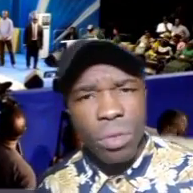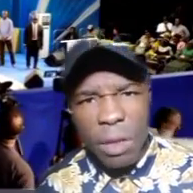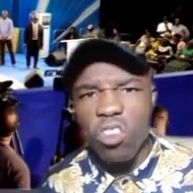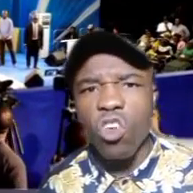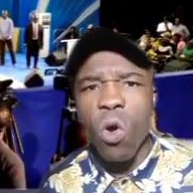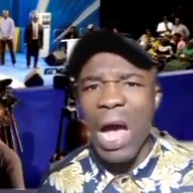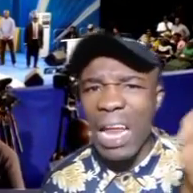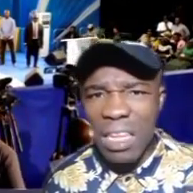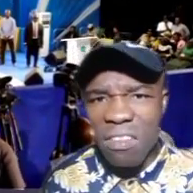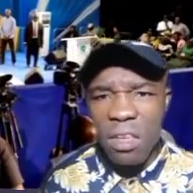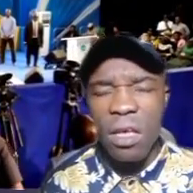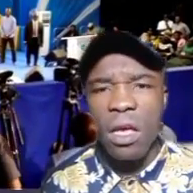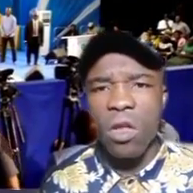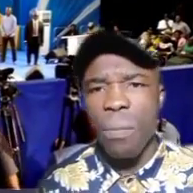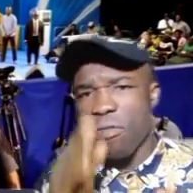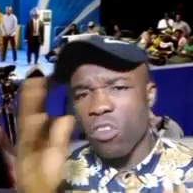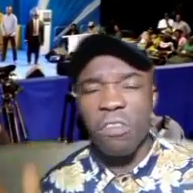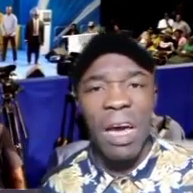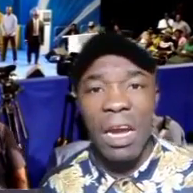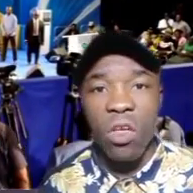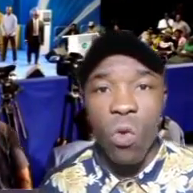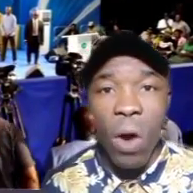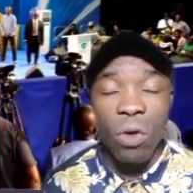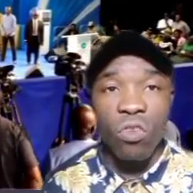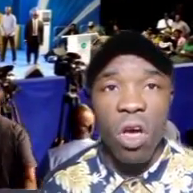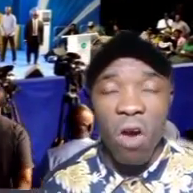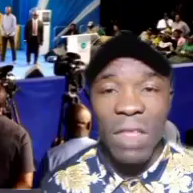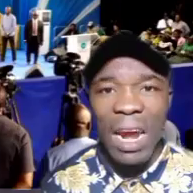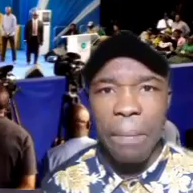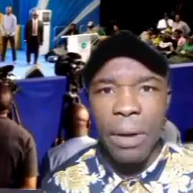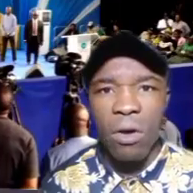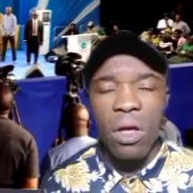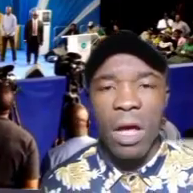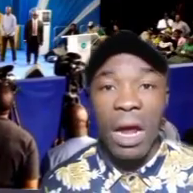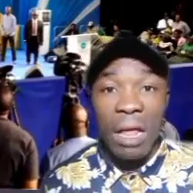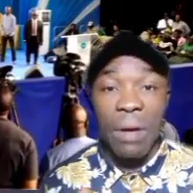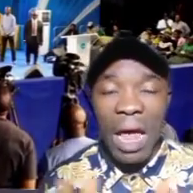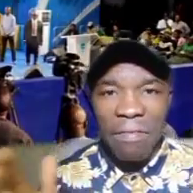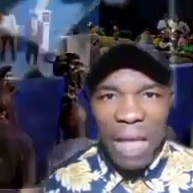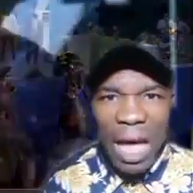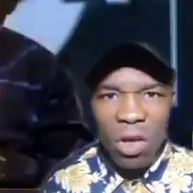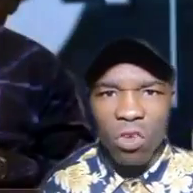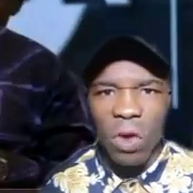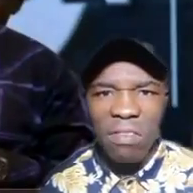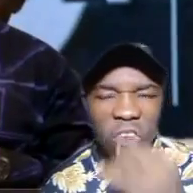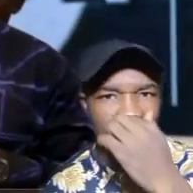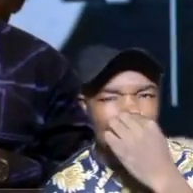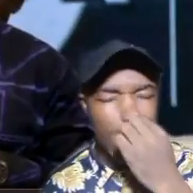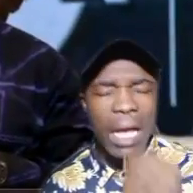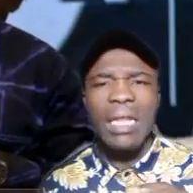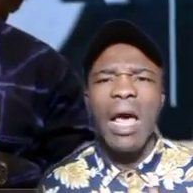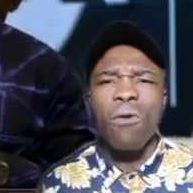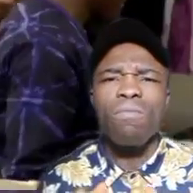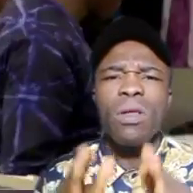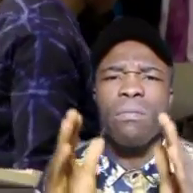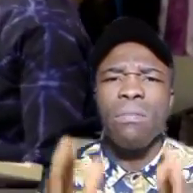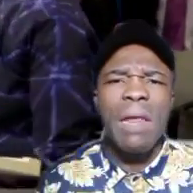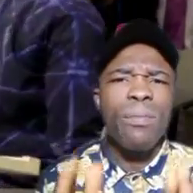still act like a 15 years old. So I don't have anything to say here. I just want you to take your time and watch this video and listen to the